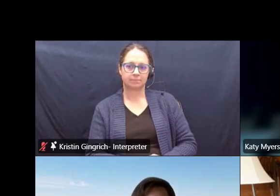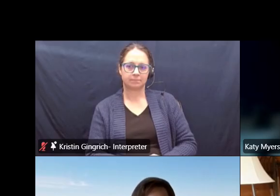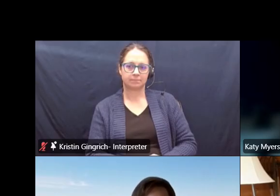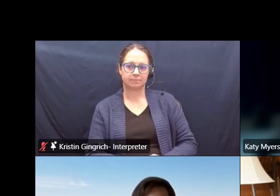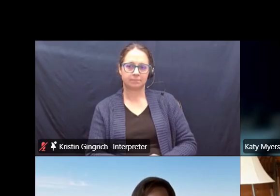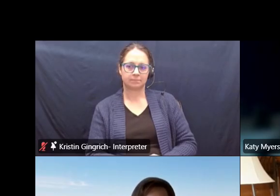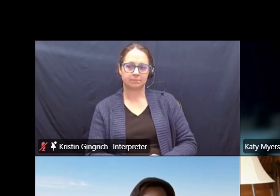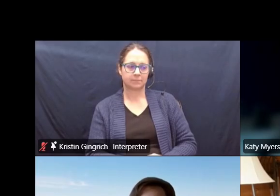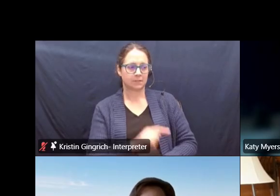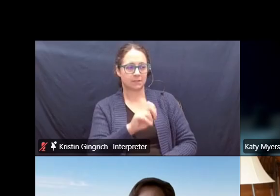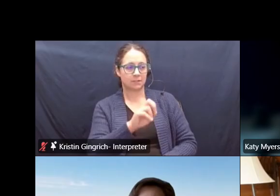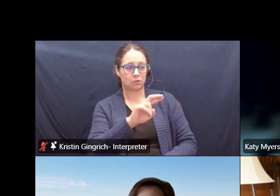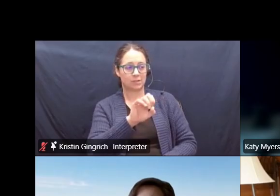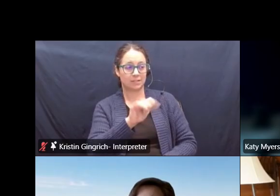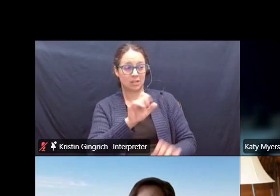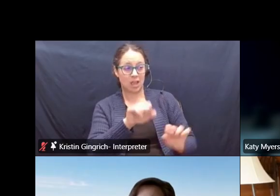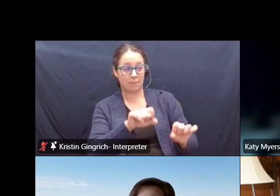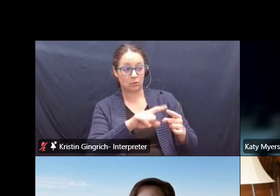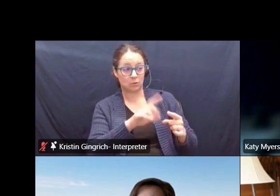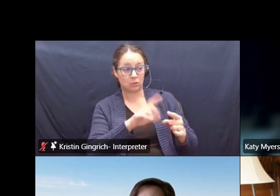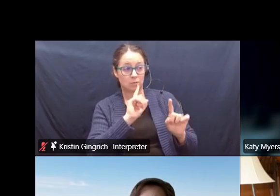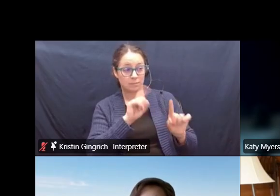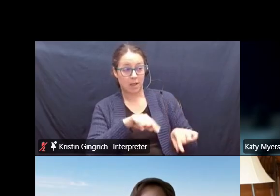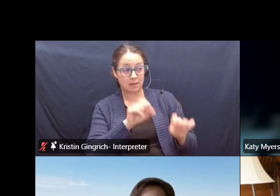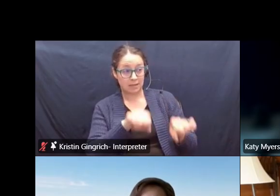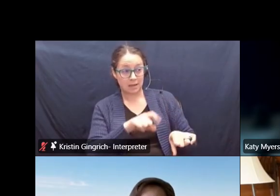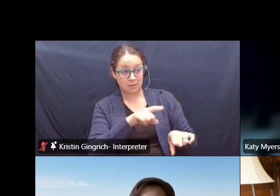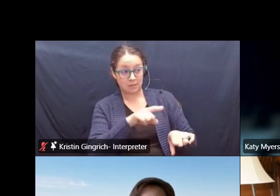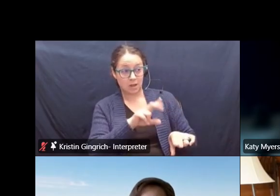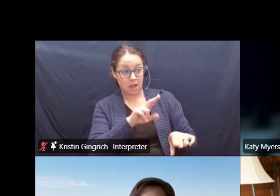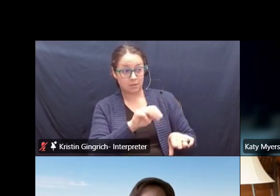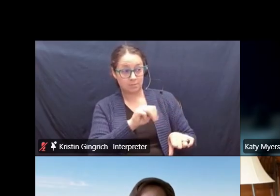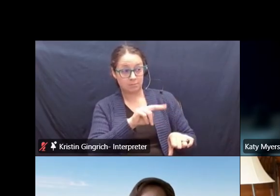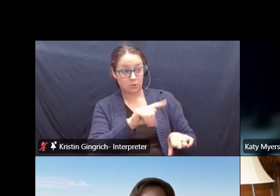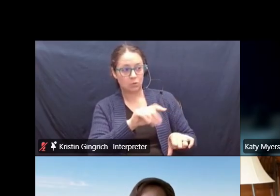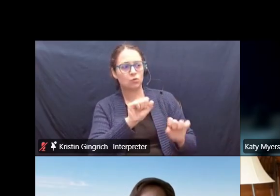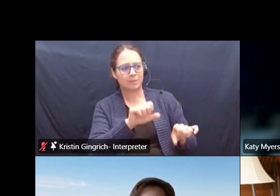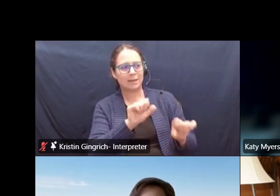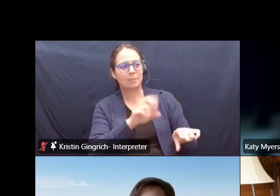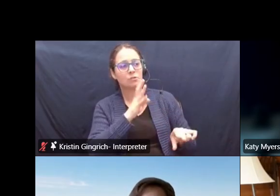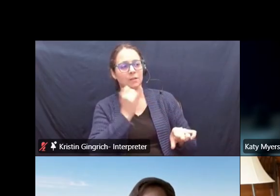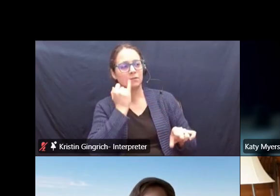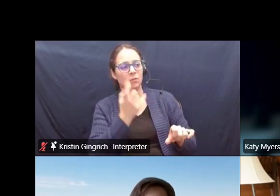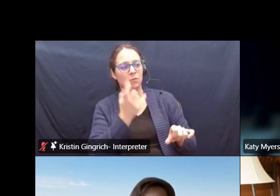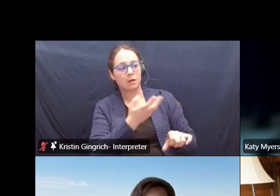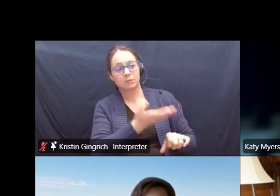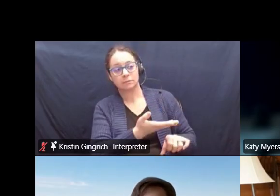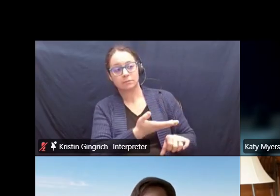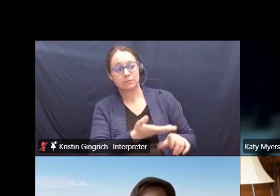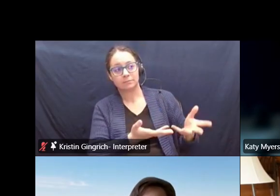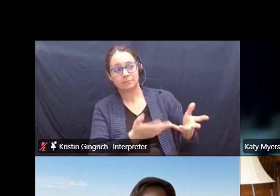Is Teresa able to Yes. unmute? Yeah. Teresa, you should be able to speak if you'd like.